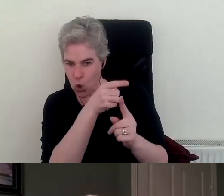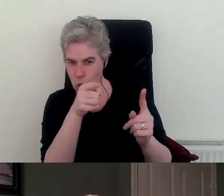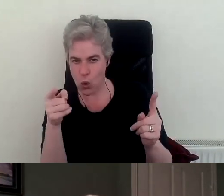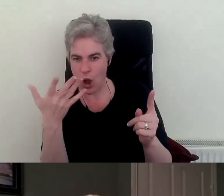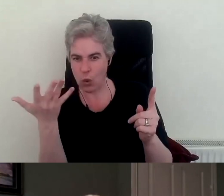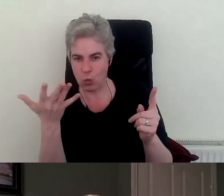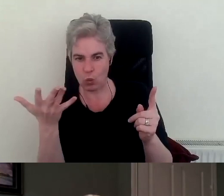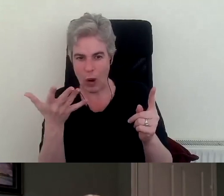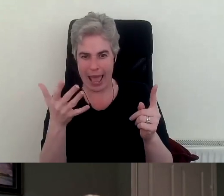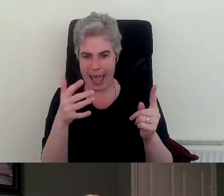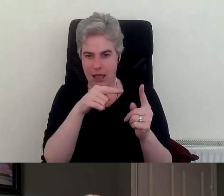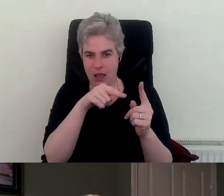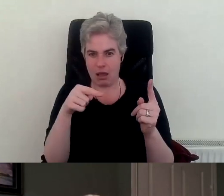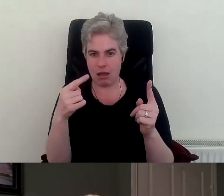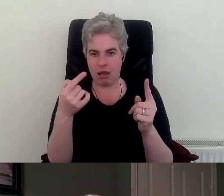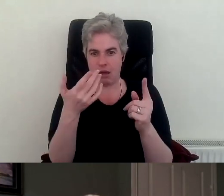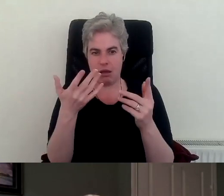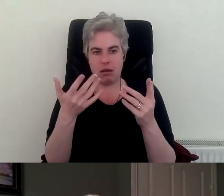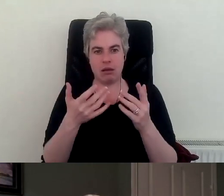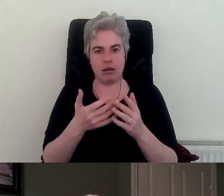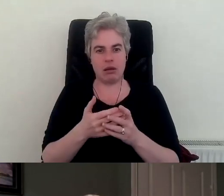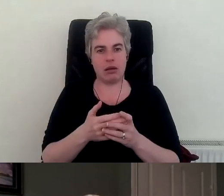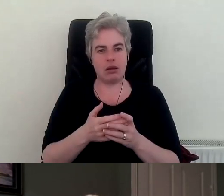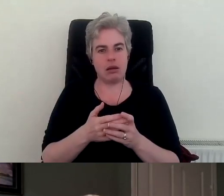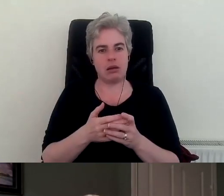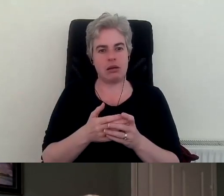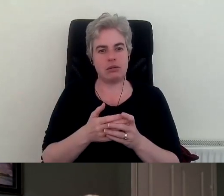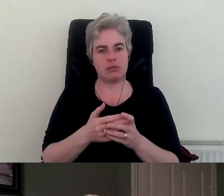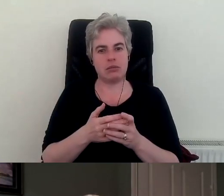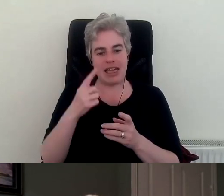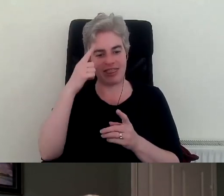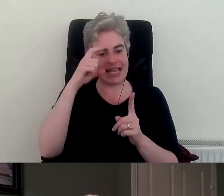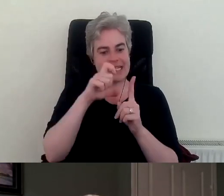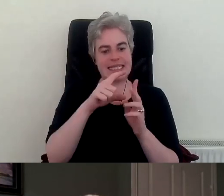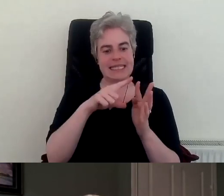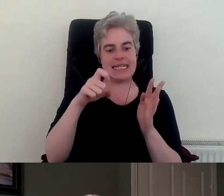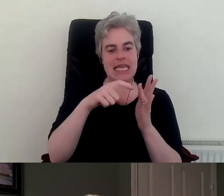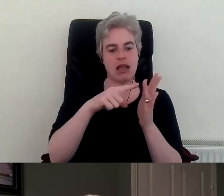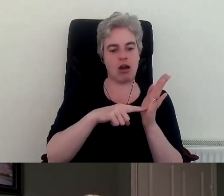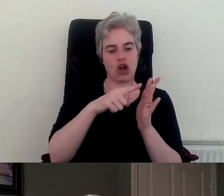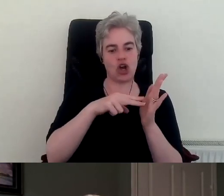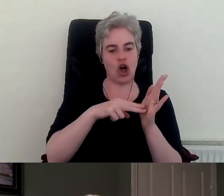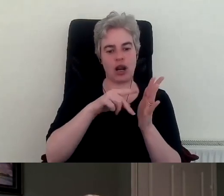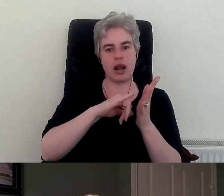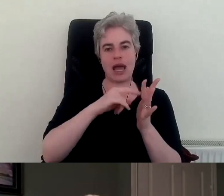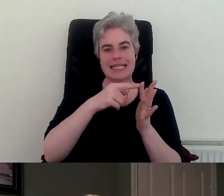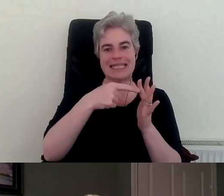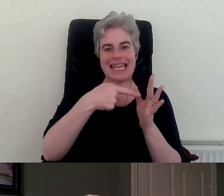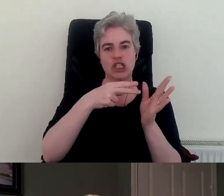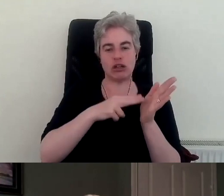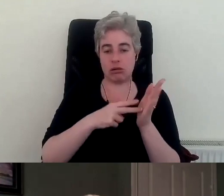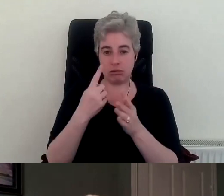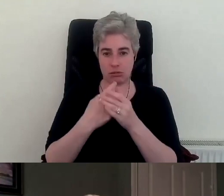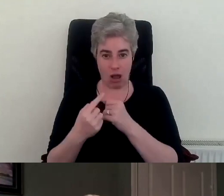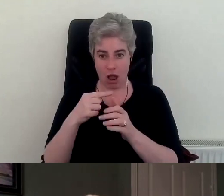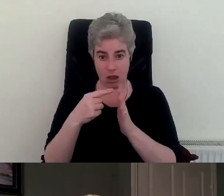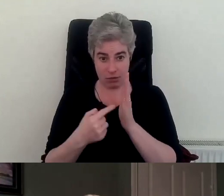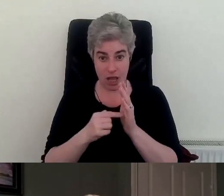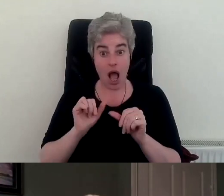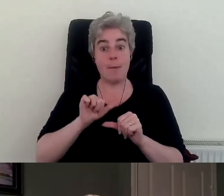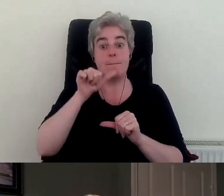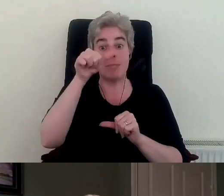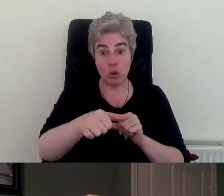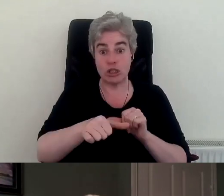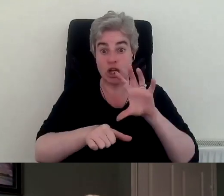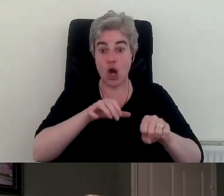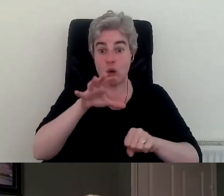where they are. And this is where I think decolonization is not simply about a post-colonial